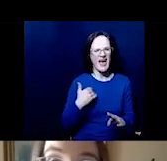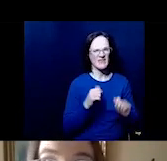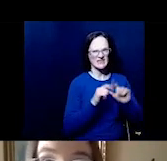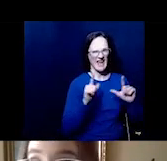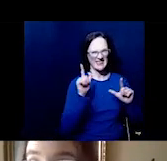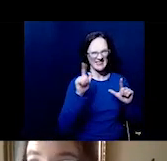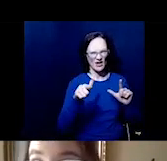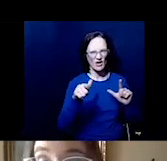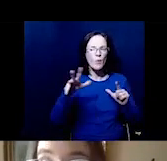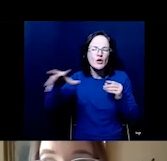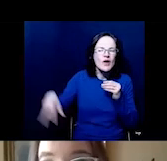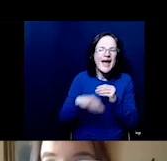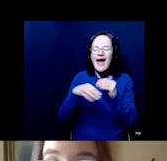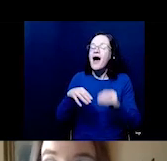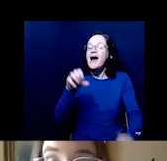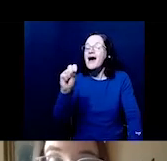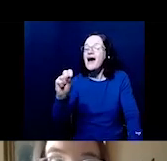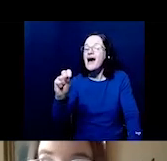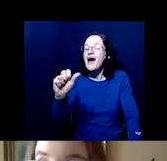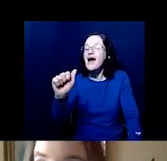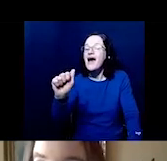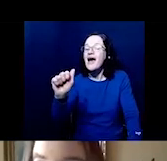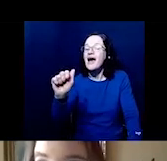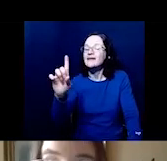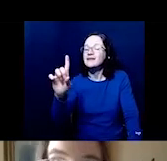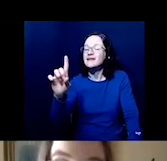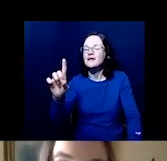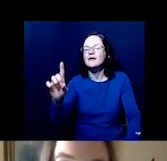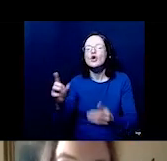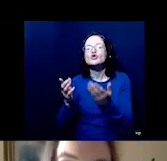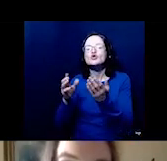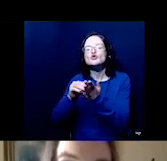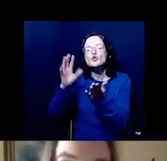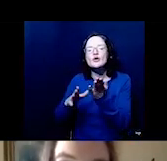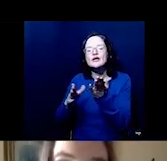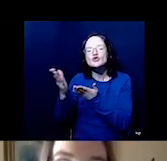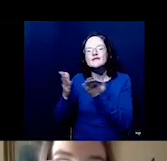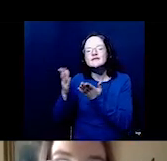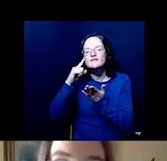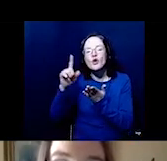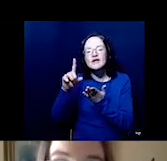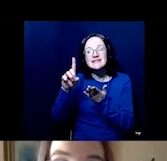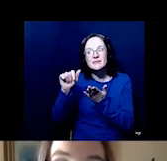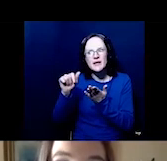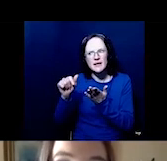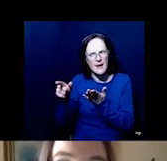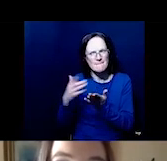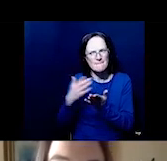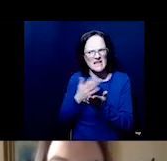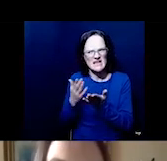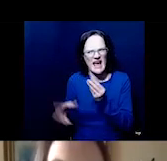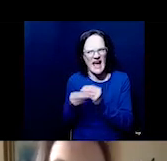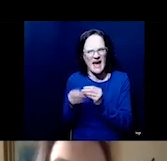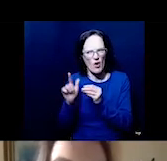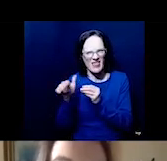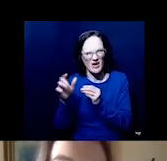because I didn't mention the SAID, but I'm gonna let you a little space for you to talk about that. They're using, oh no, that